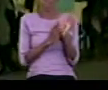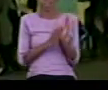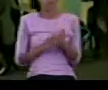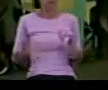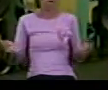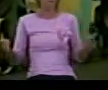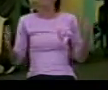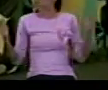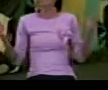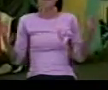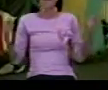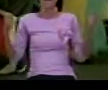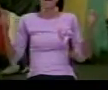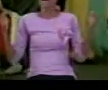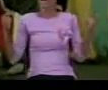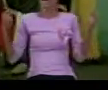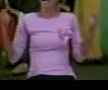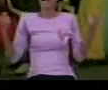praises.